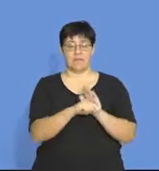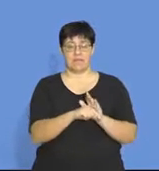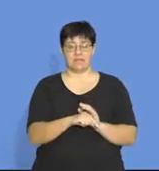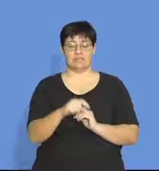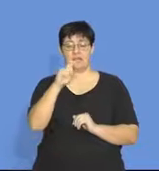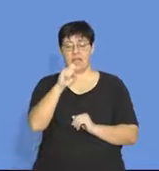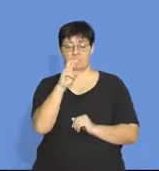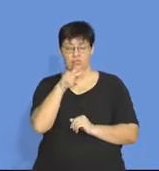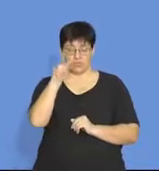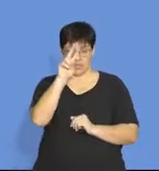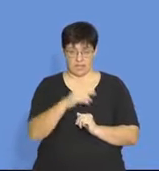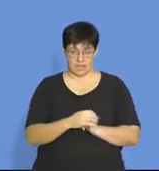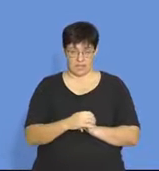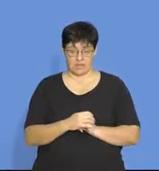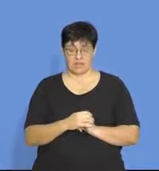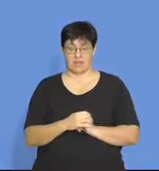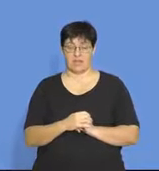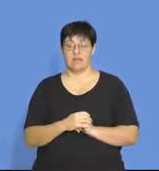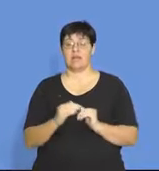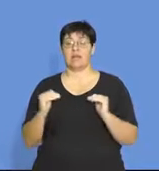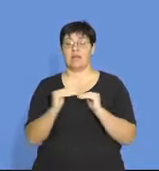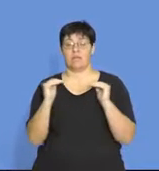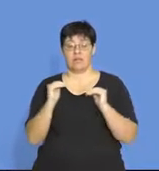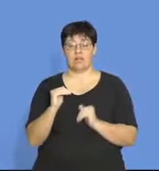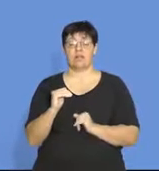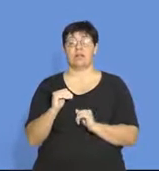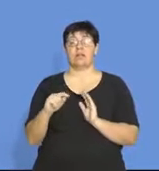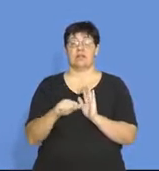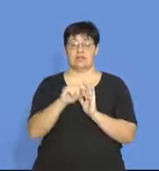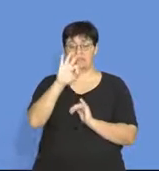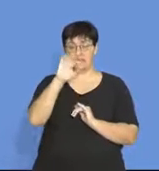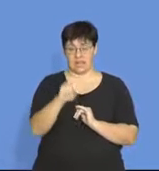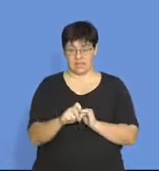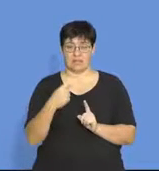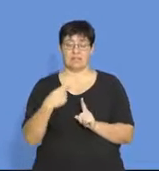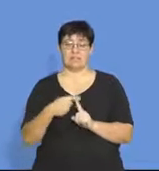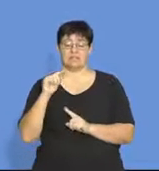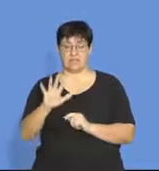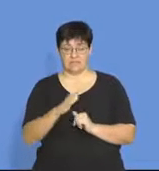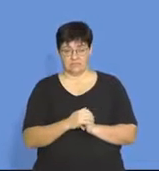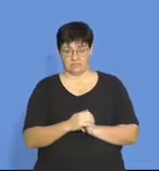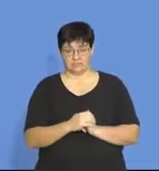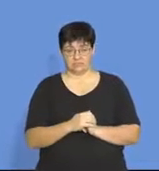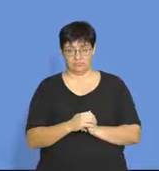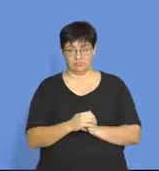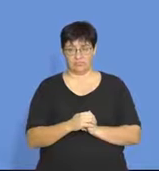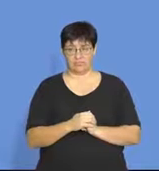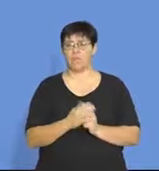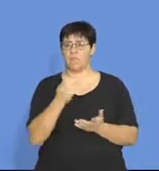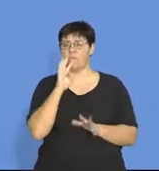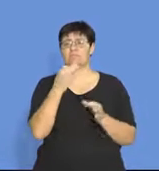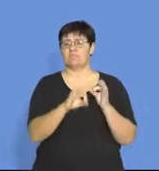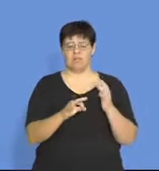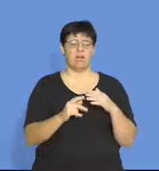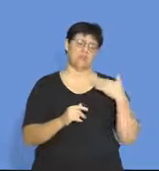minus x squared equal to negative 3x plus 5, and then you